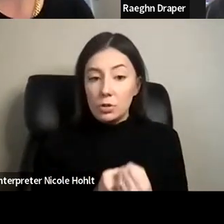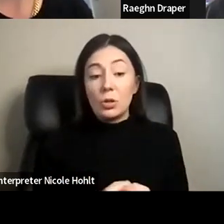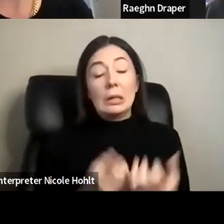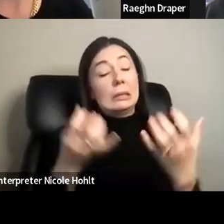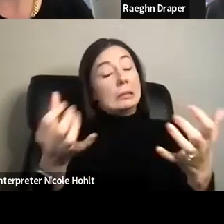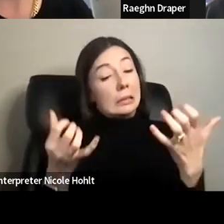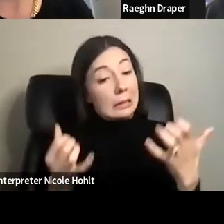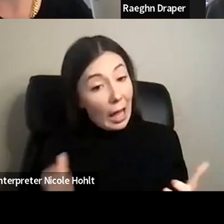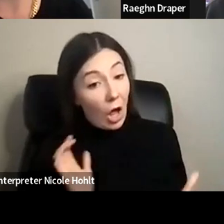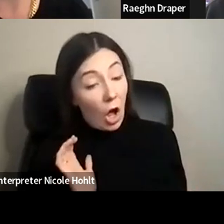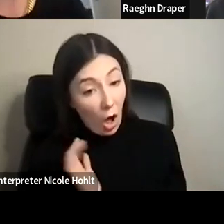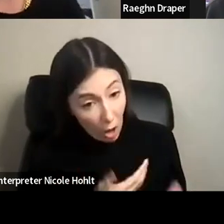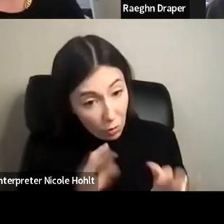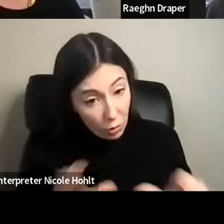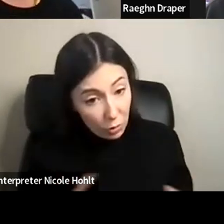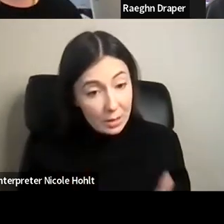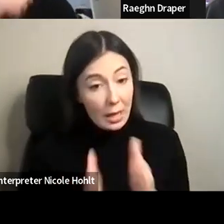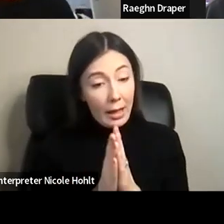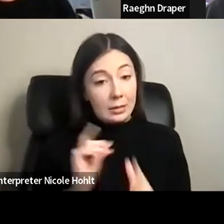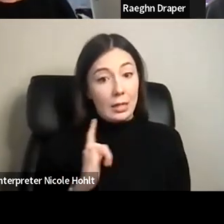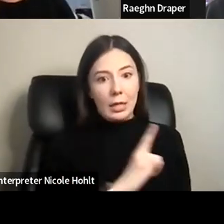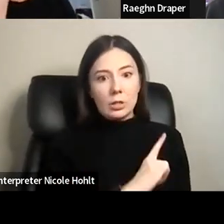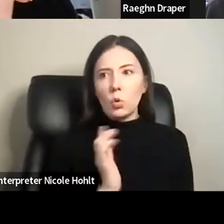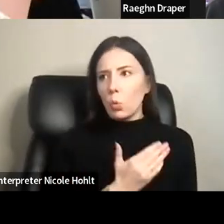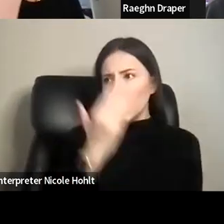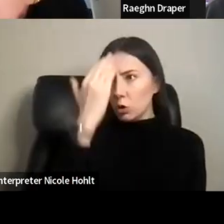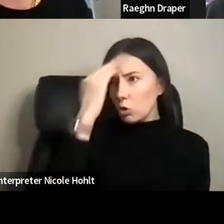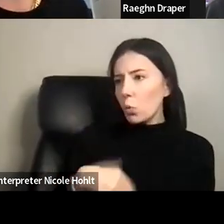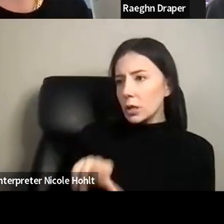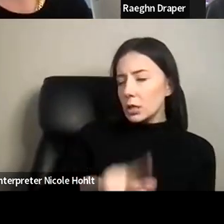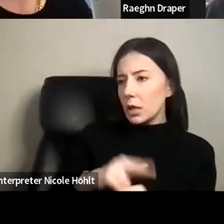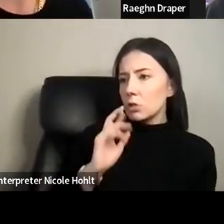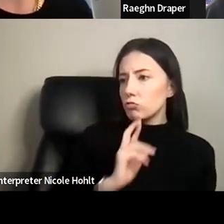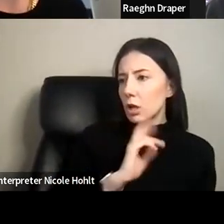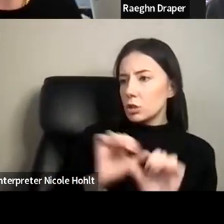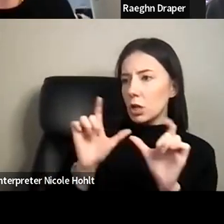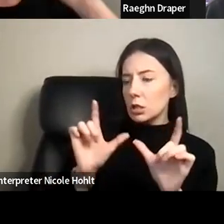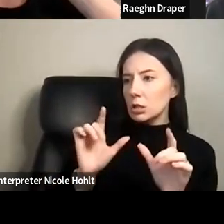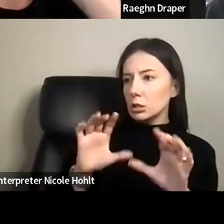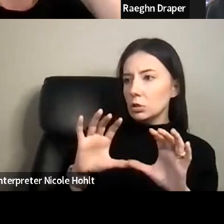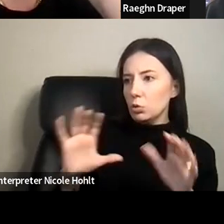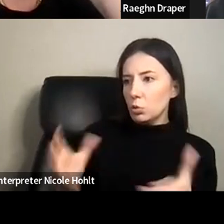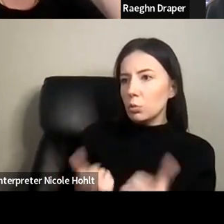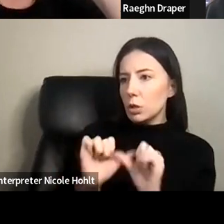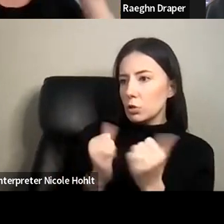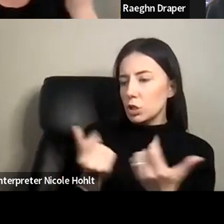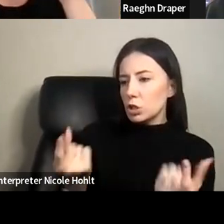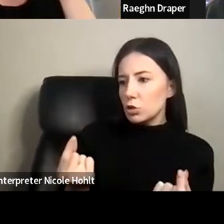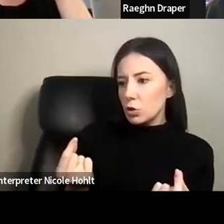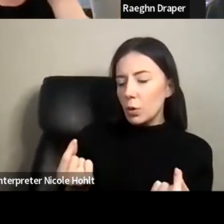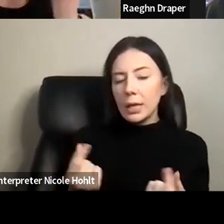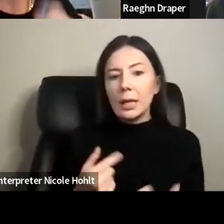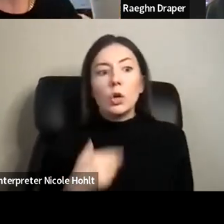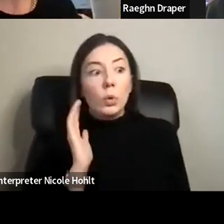now that we know what they're doing with ServSafe. So ServSafe is a food